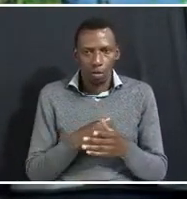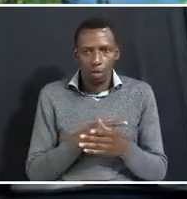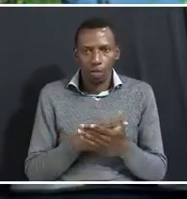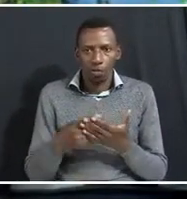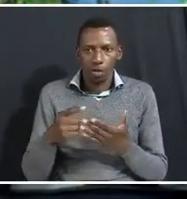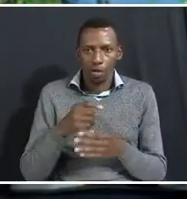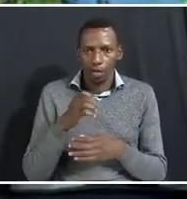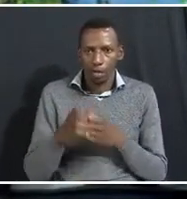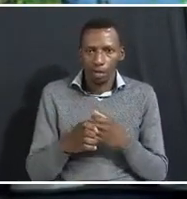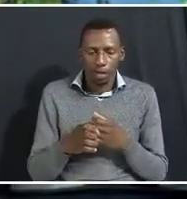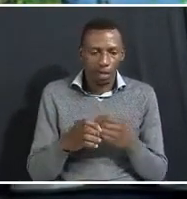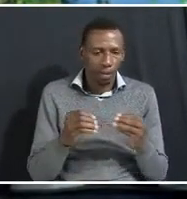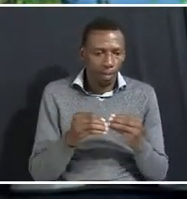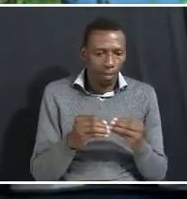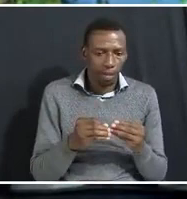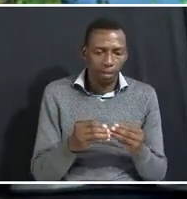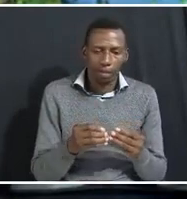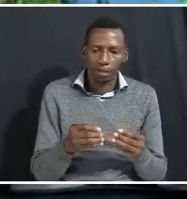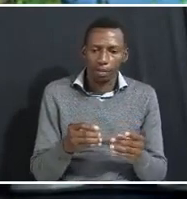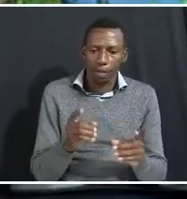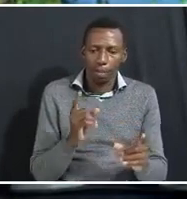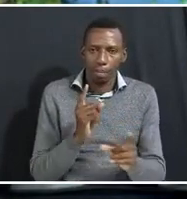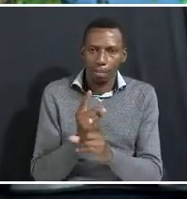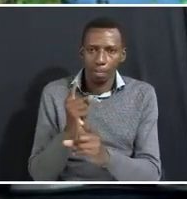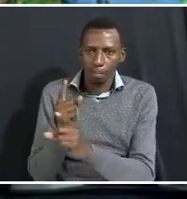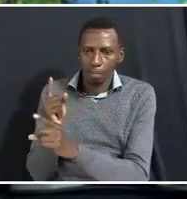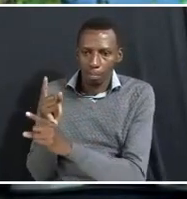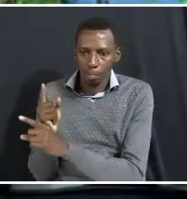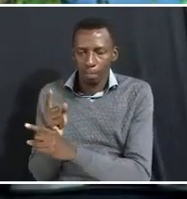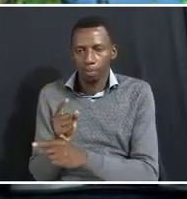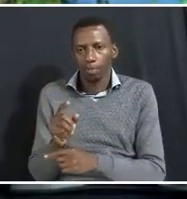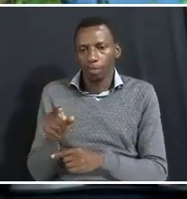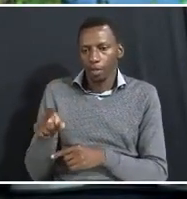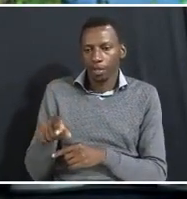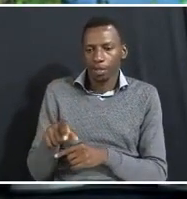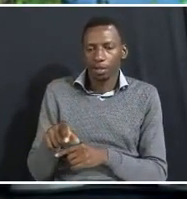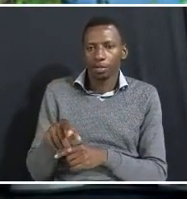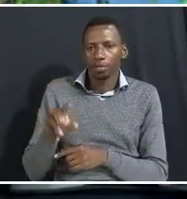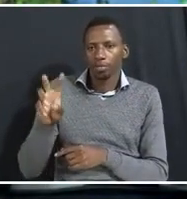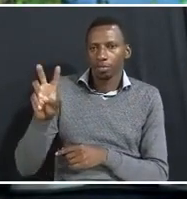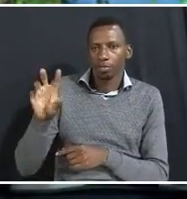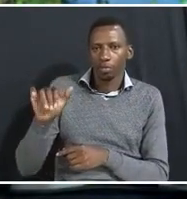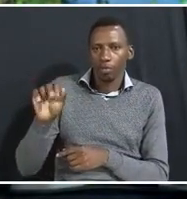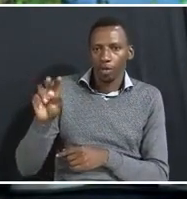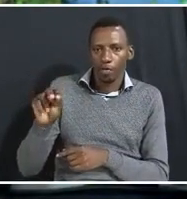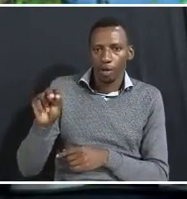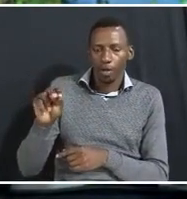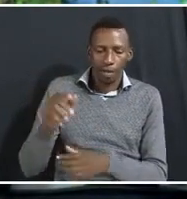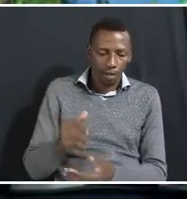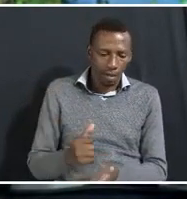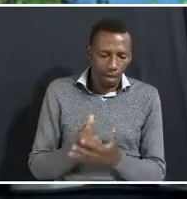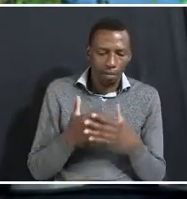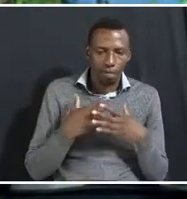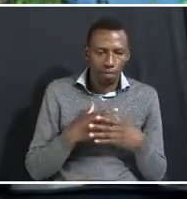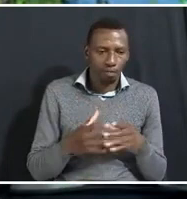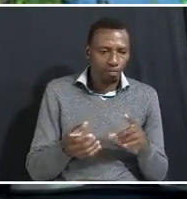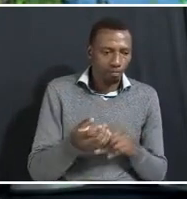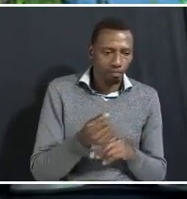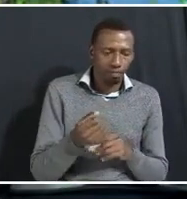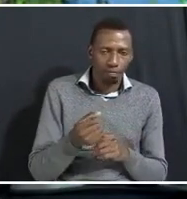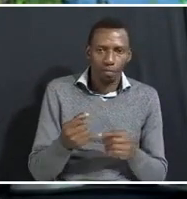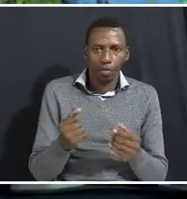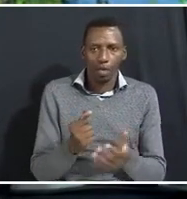to members out there who are in need. So the van enables people to reach people even who are very far away from